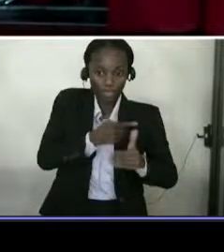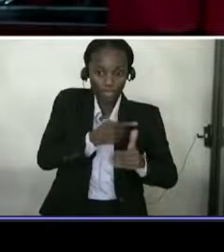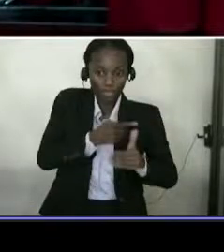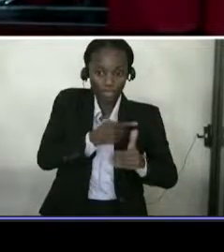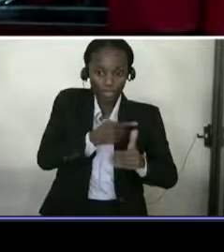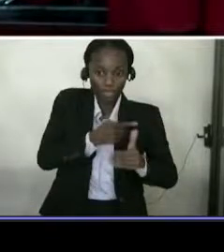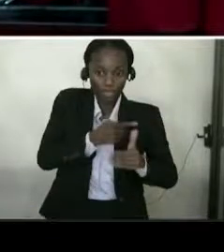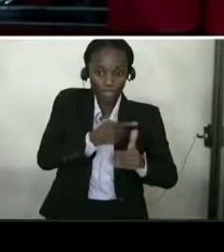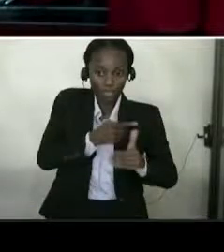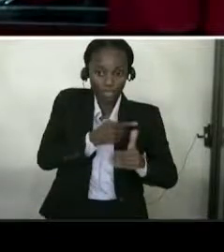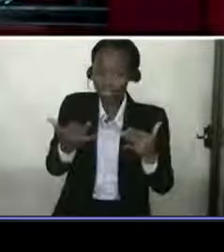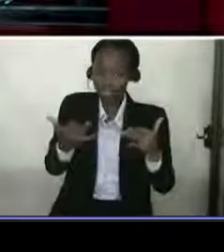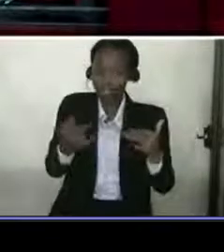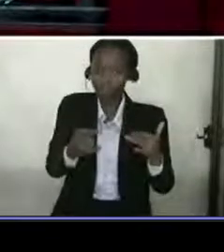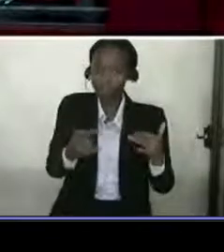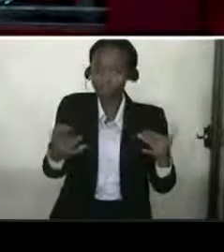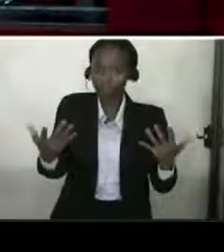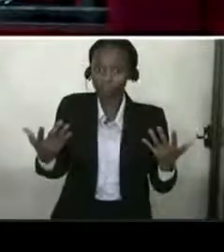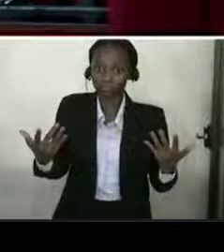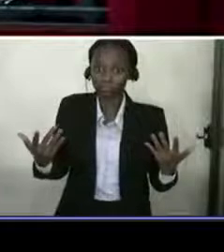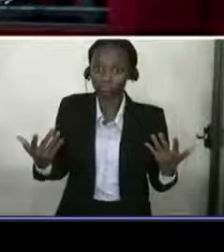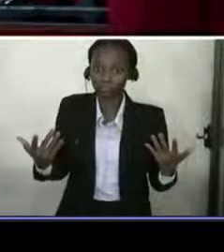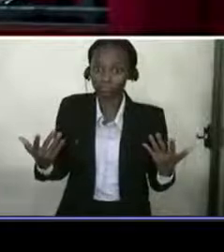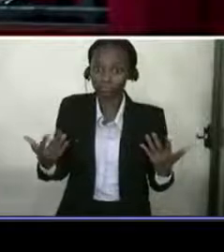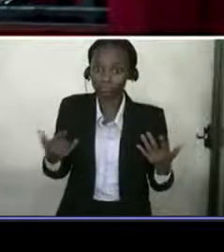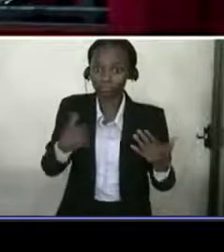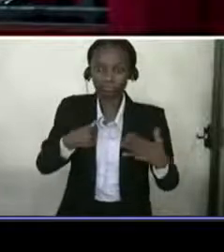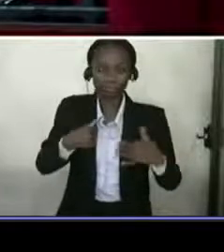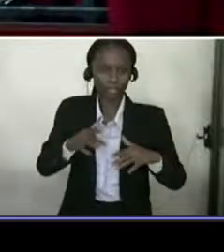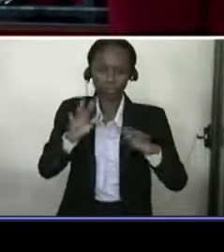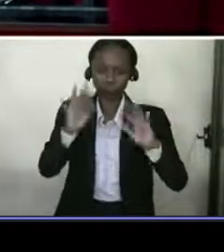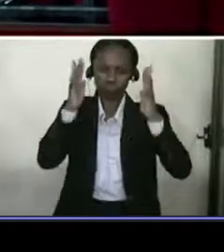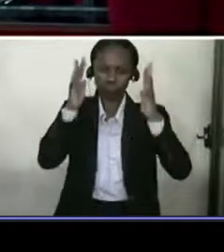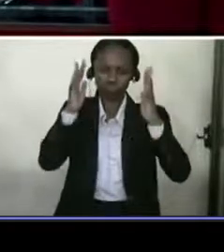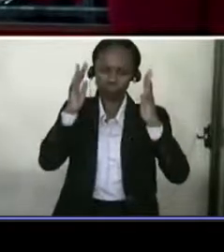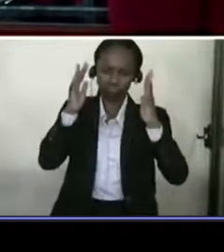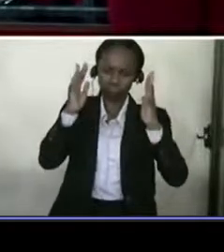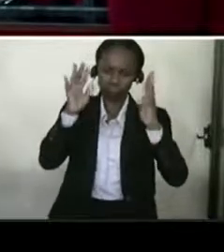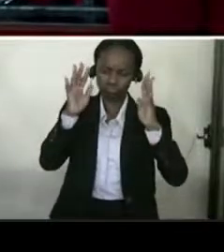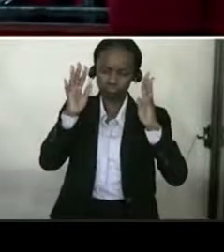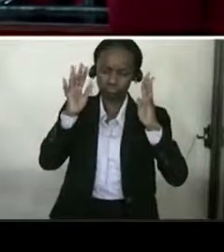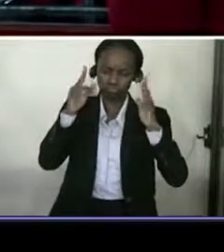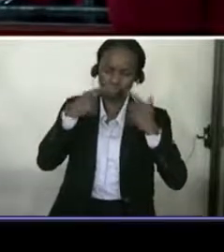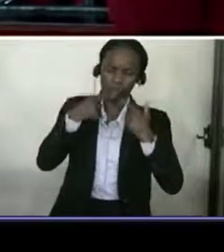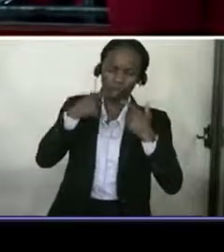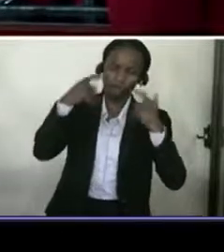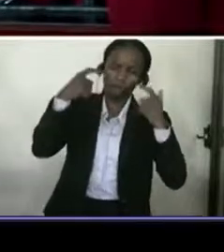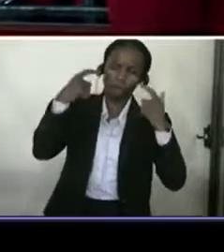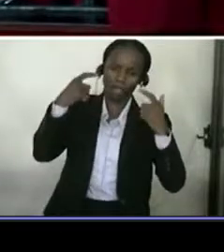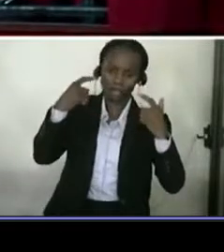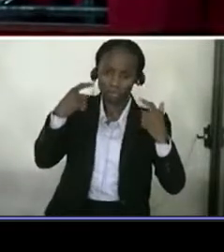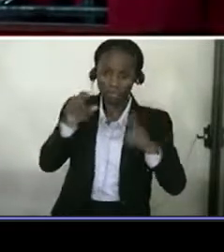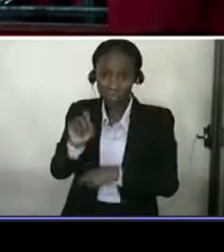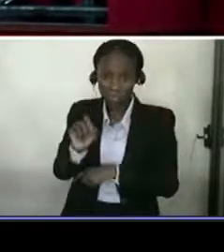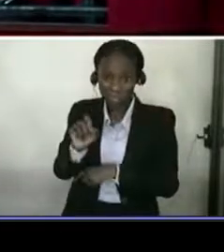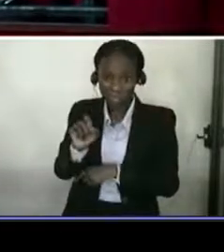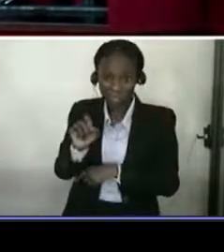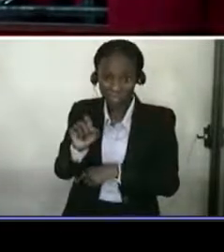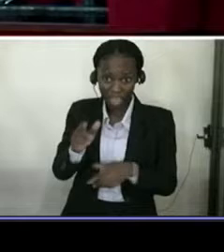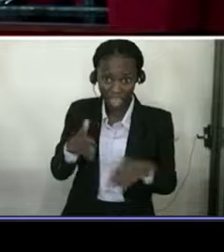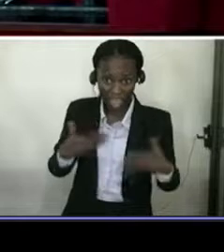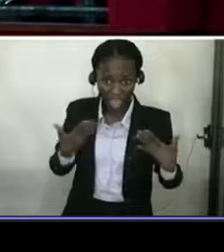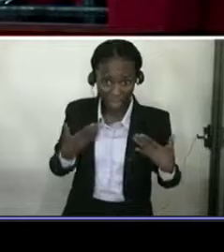went ballistic. I stood up, clap hands, and shouted. Is that what you are